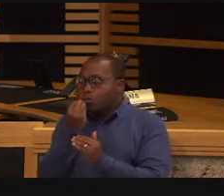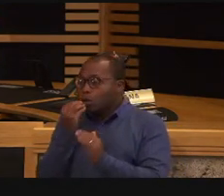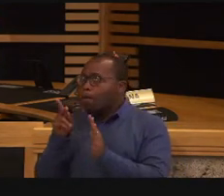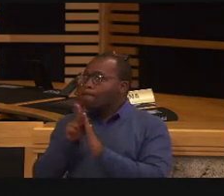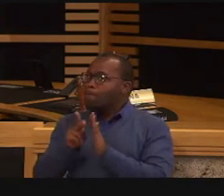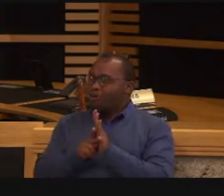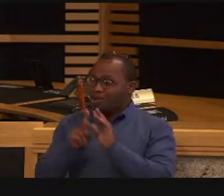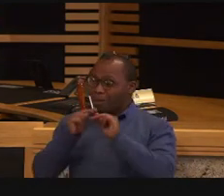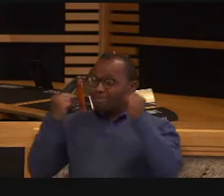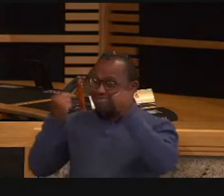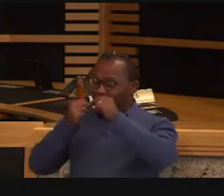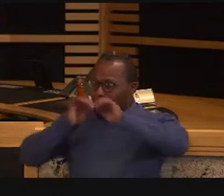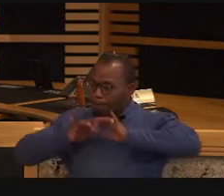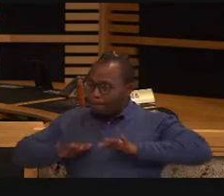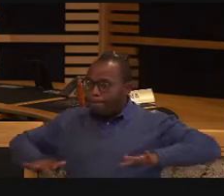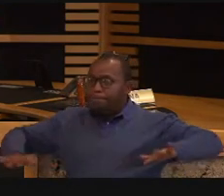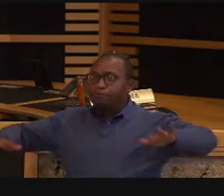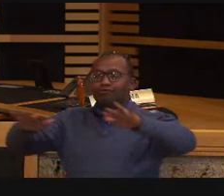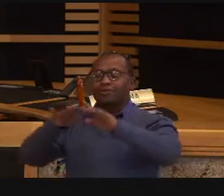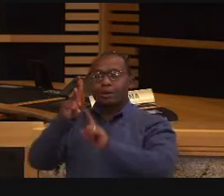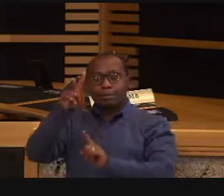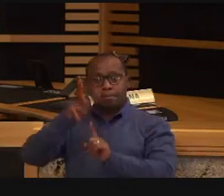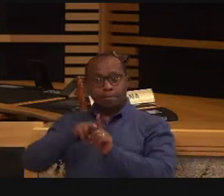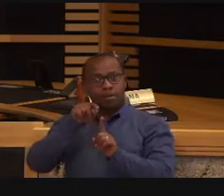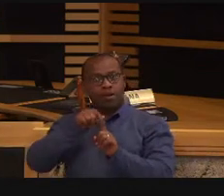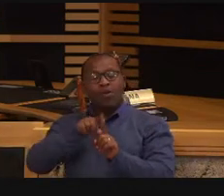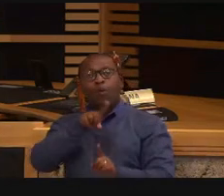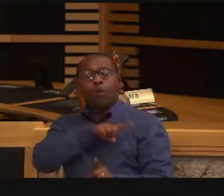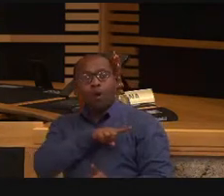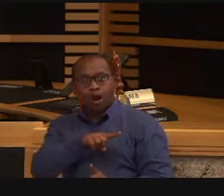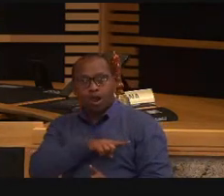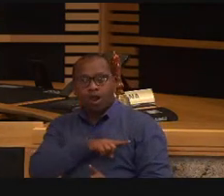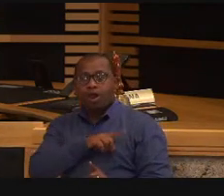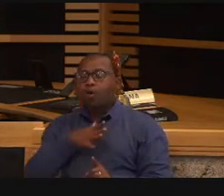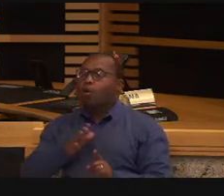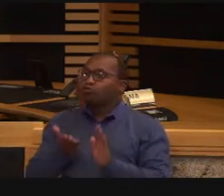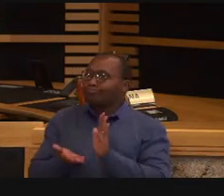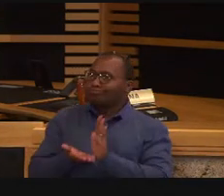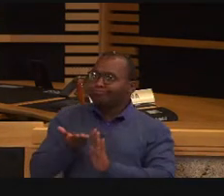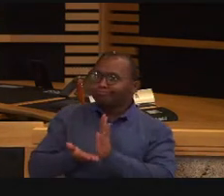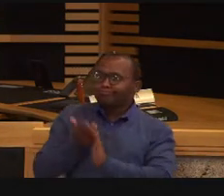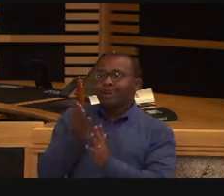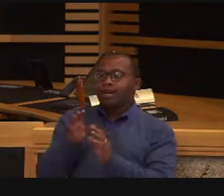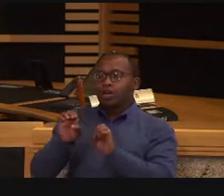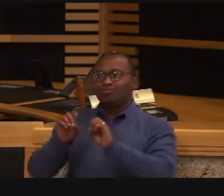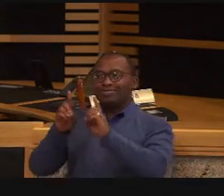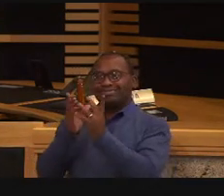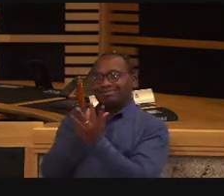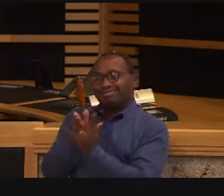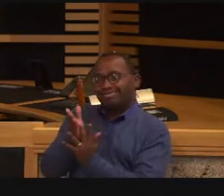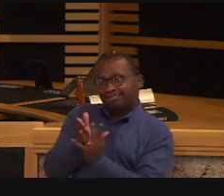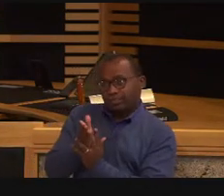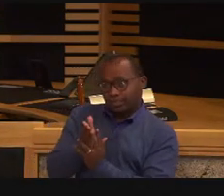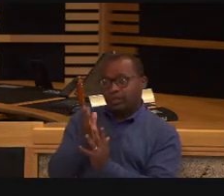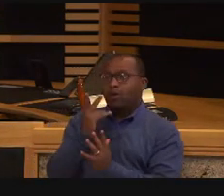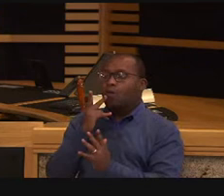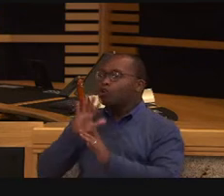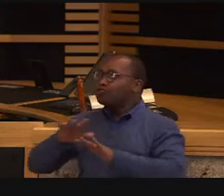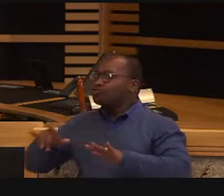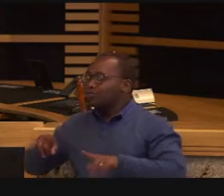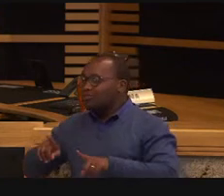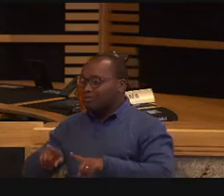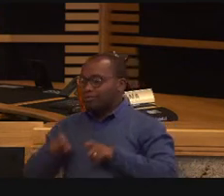to promote the access to education by providing nutritious meals to learners, in particular in